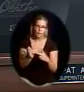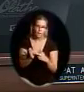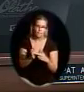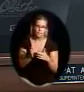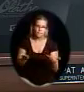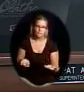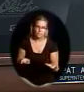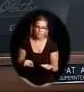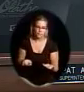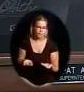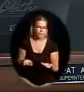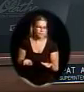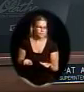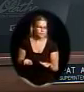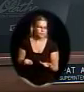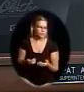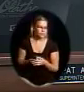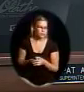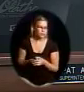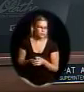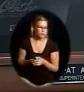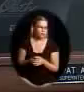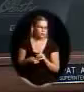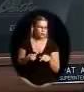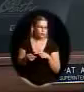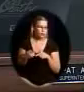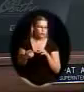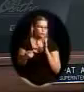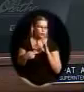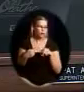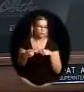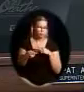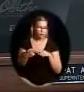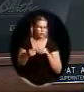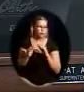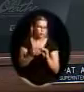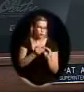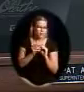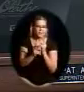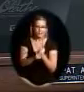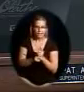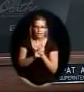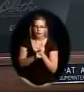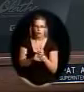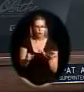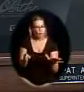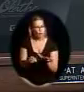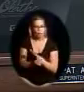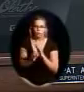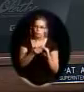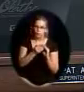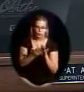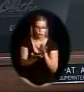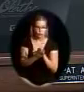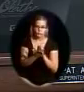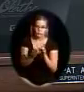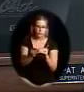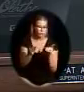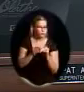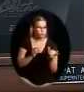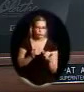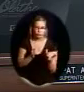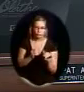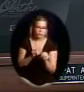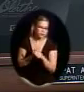tonight, because when we talk about communities that care, we're talking about the entire community, the school district, as well as